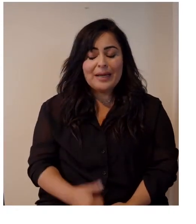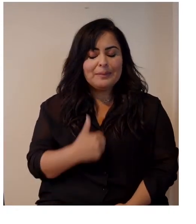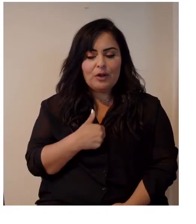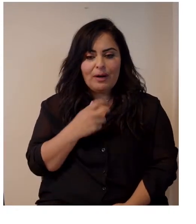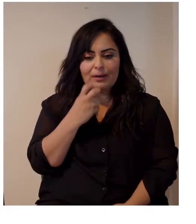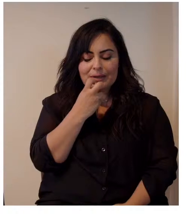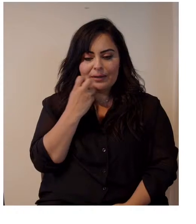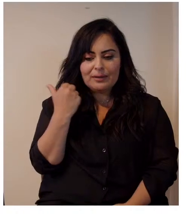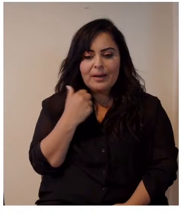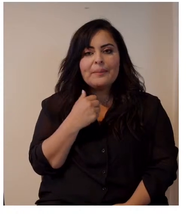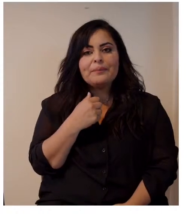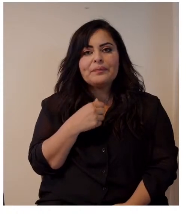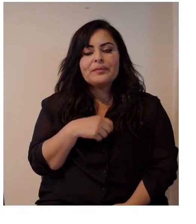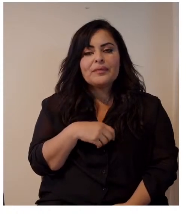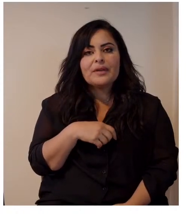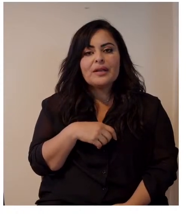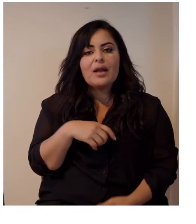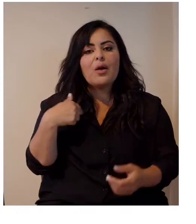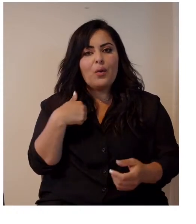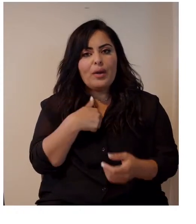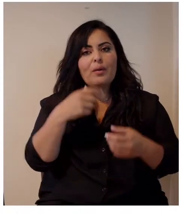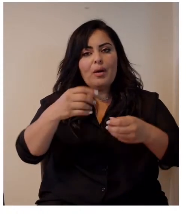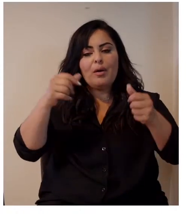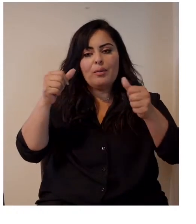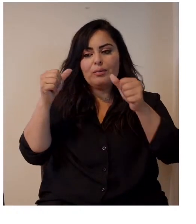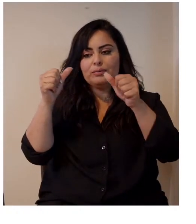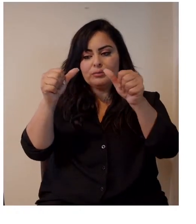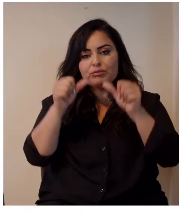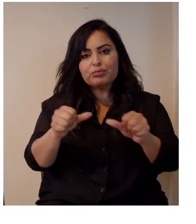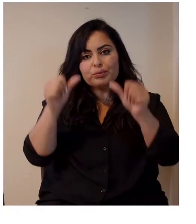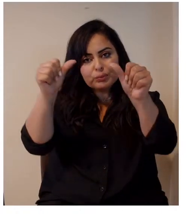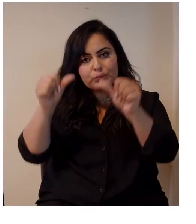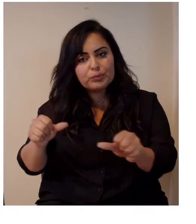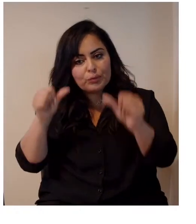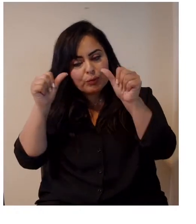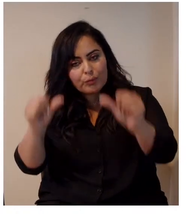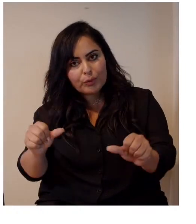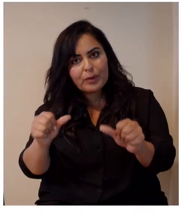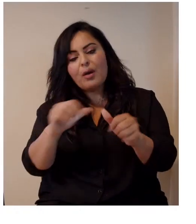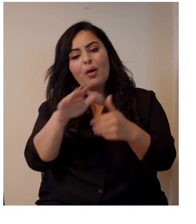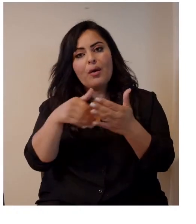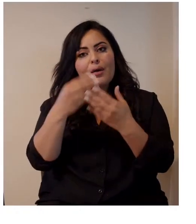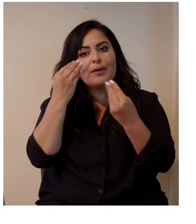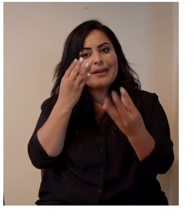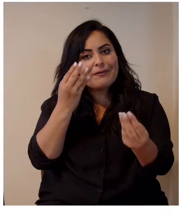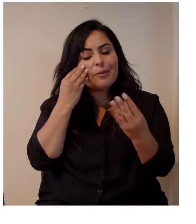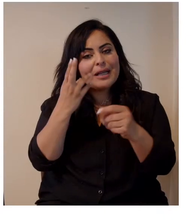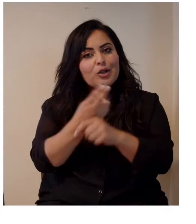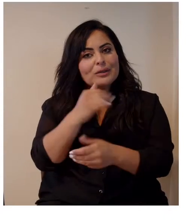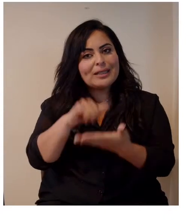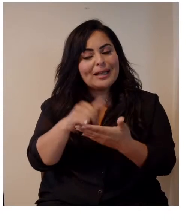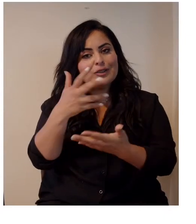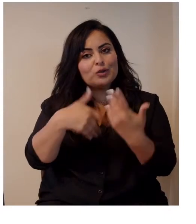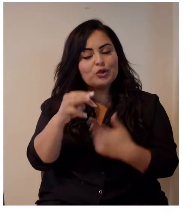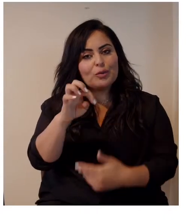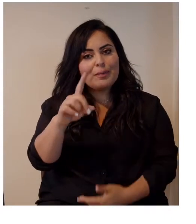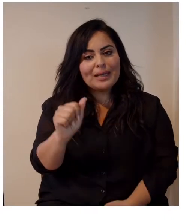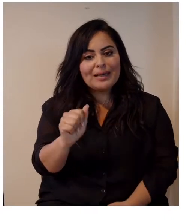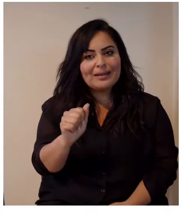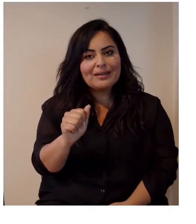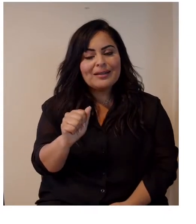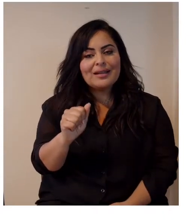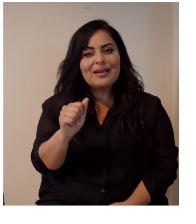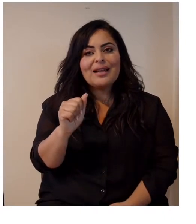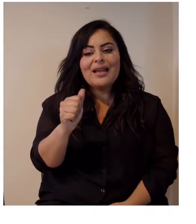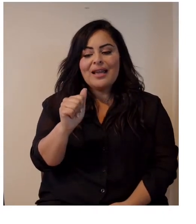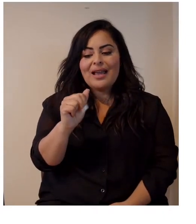sorry. Watch Duty and stuff will pull the information we put out, and that is how they're supplied the information and utilizing that. So please do go to the